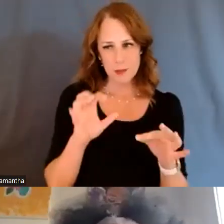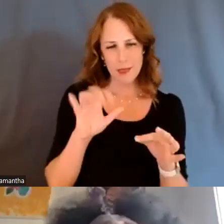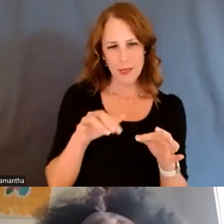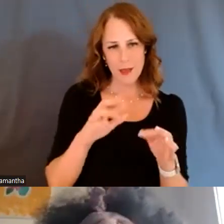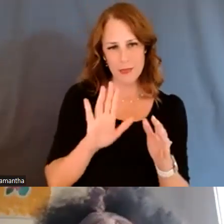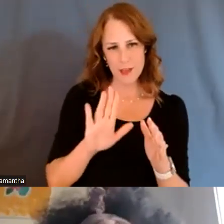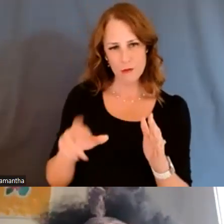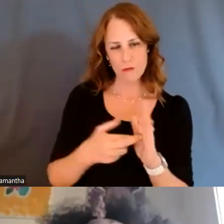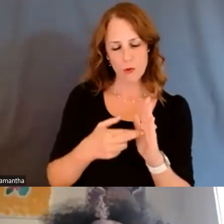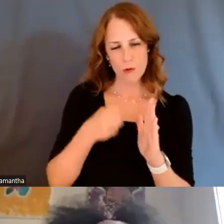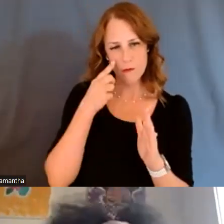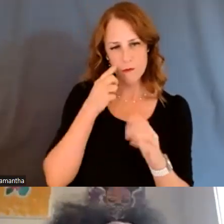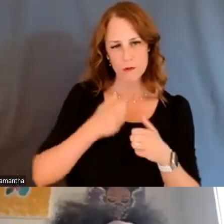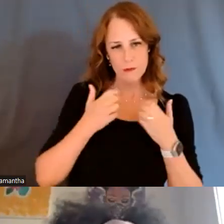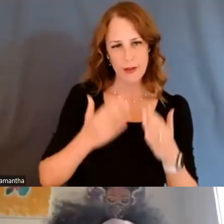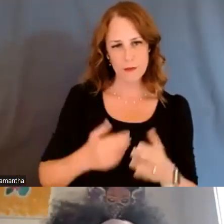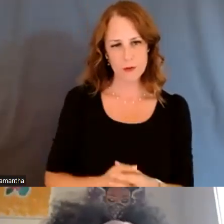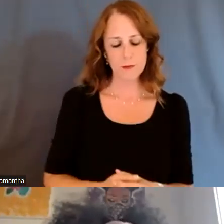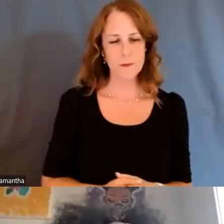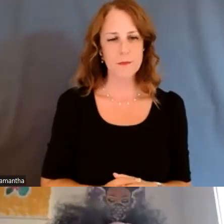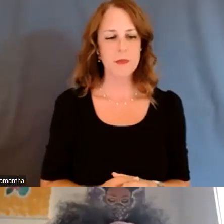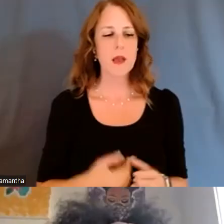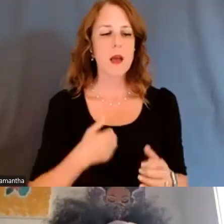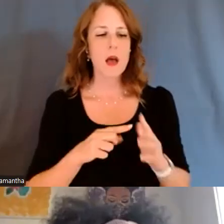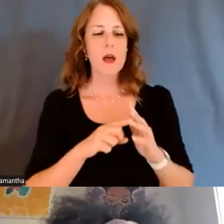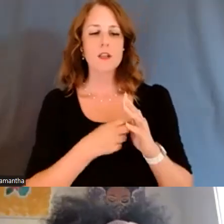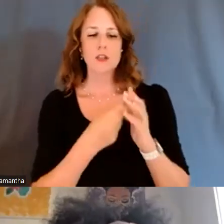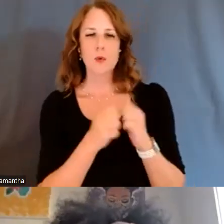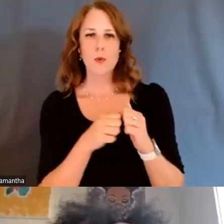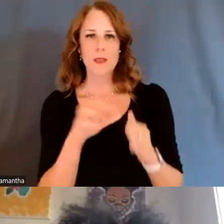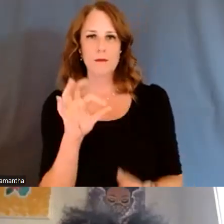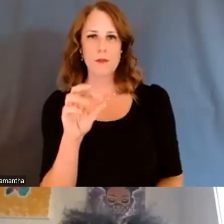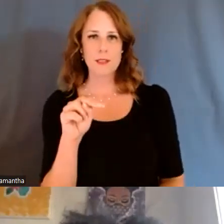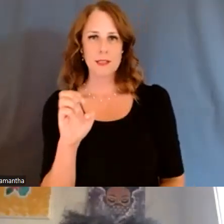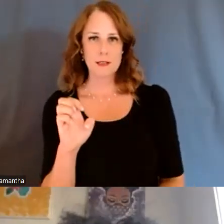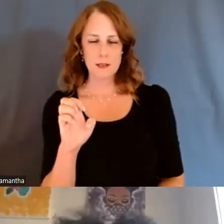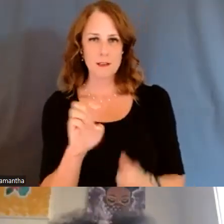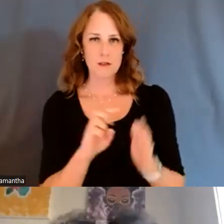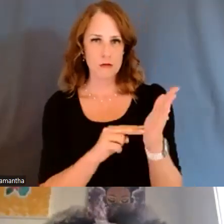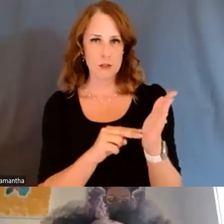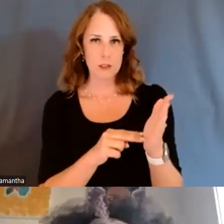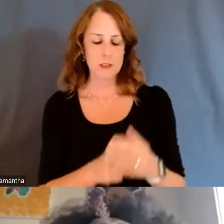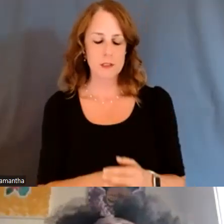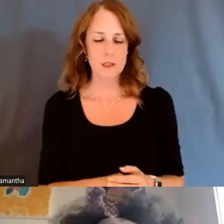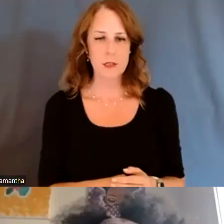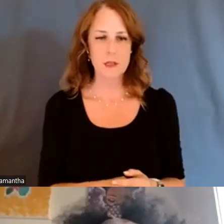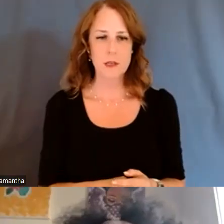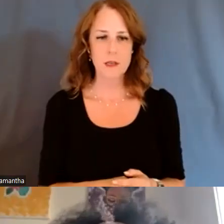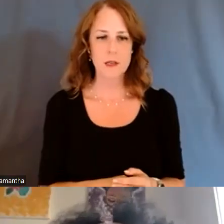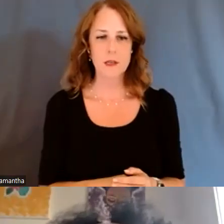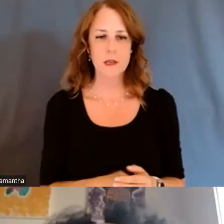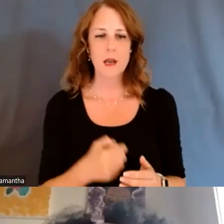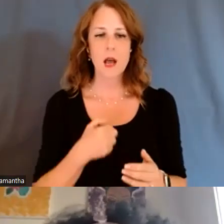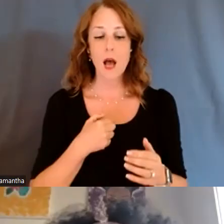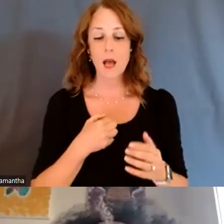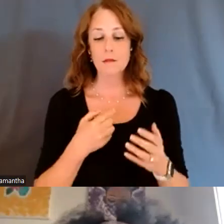So I'll start with the forensic nurse examiner. I usually start by letting them